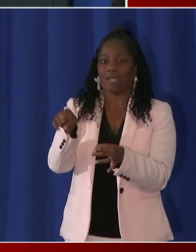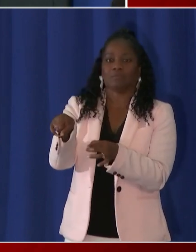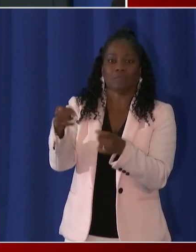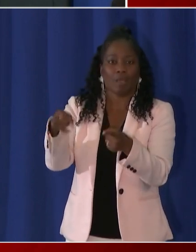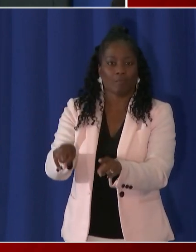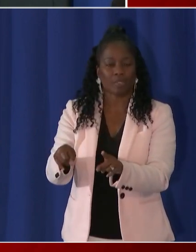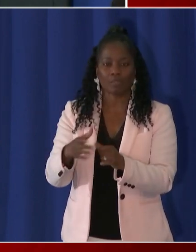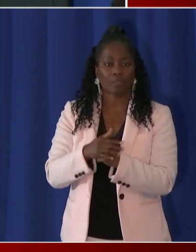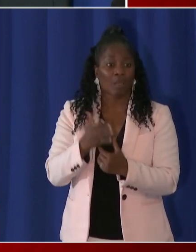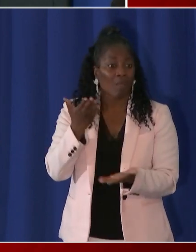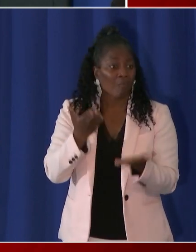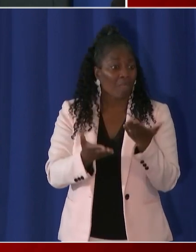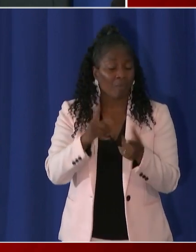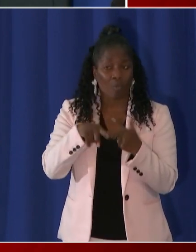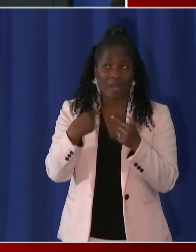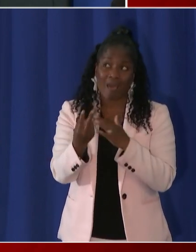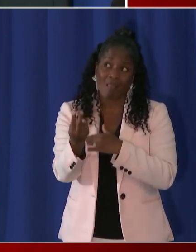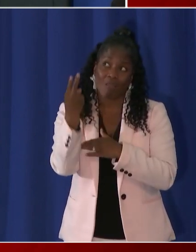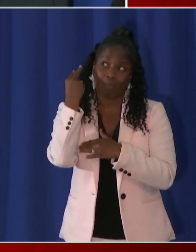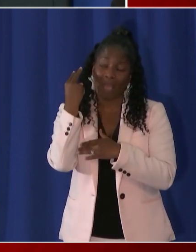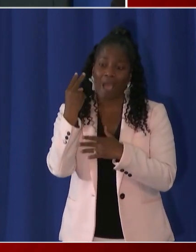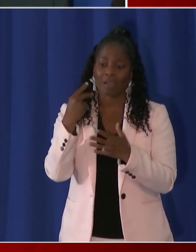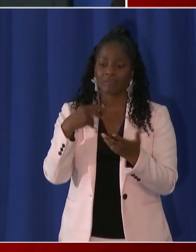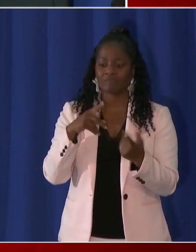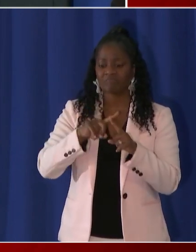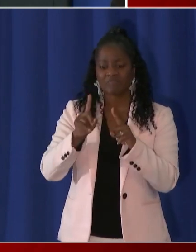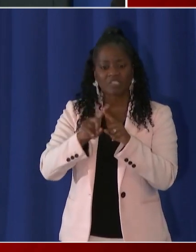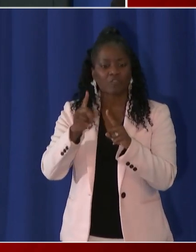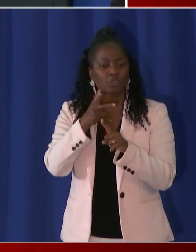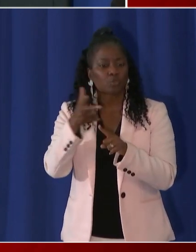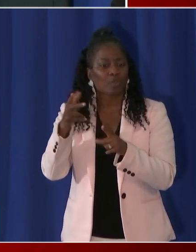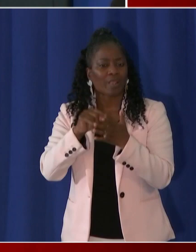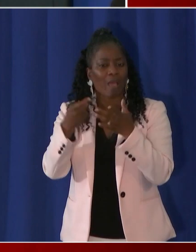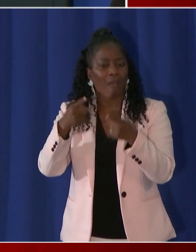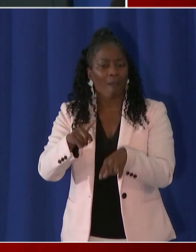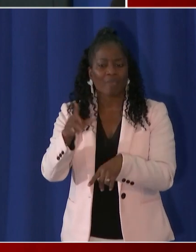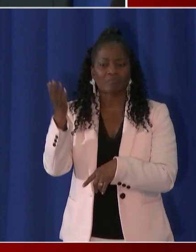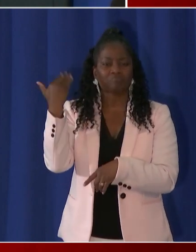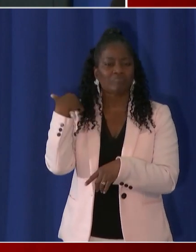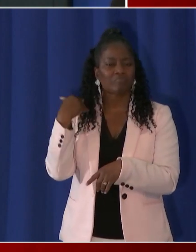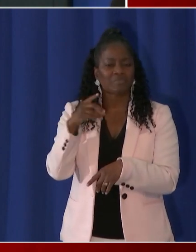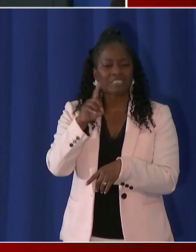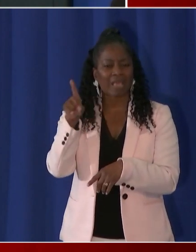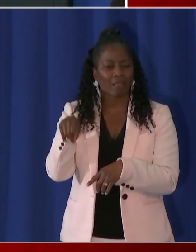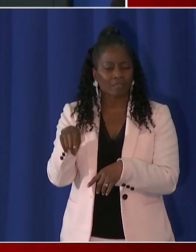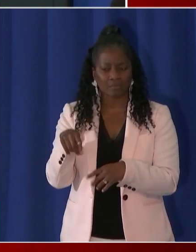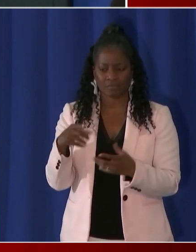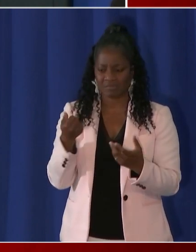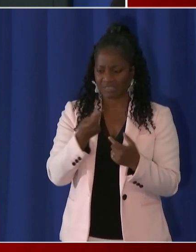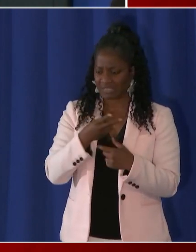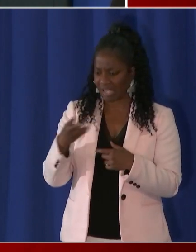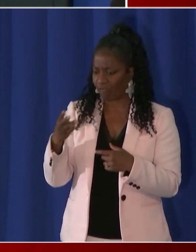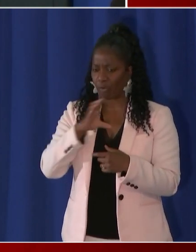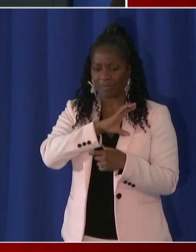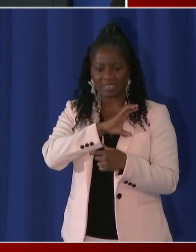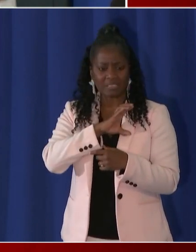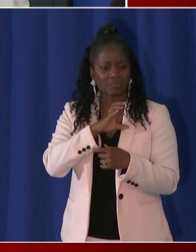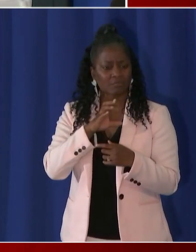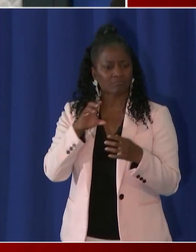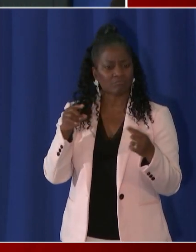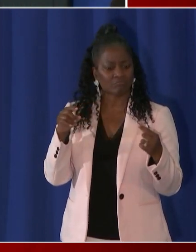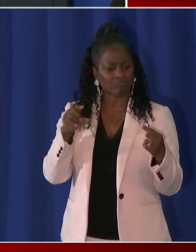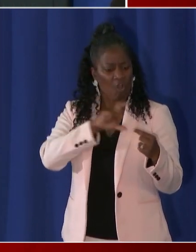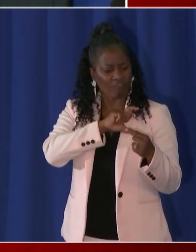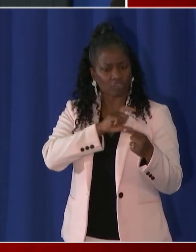his thing, you know, when I think back to shootings like, you know, what happened in Dallas where several police officers were murdered several years